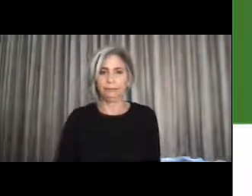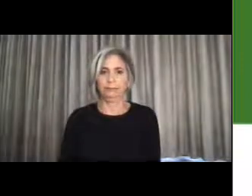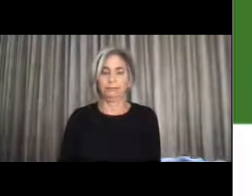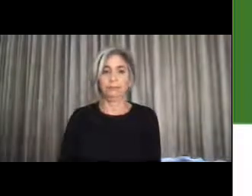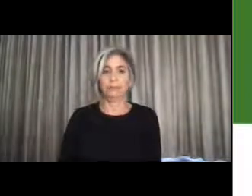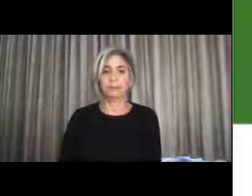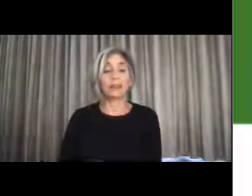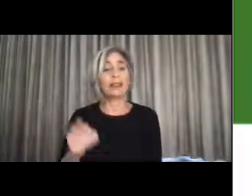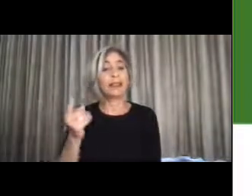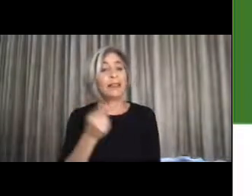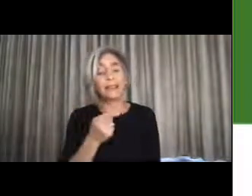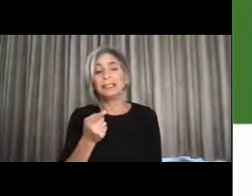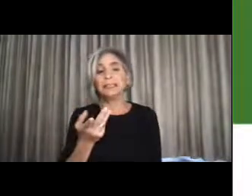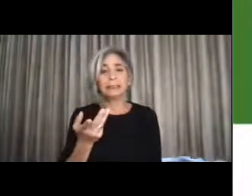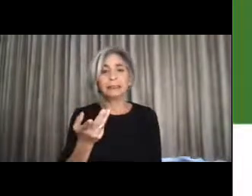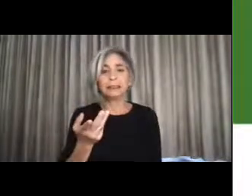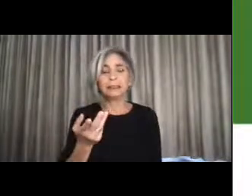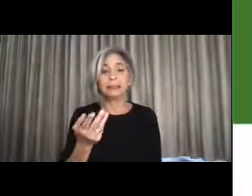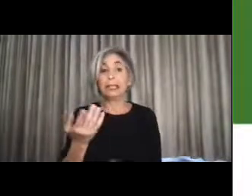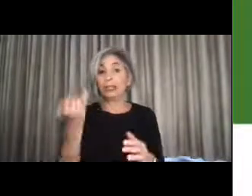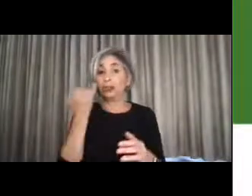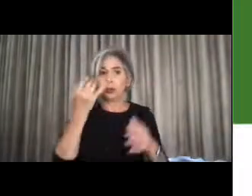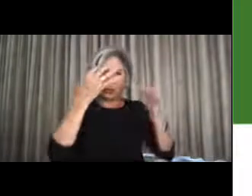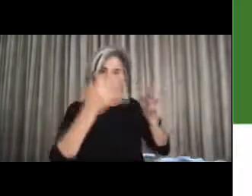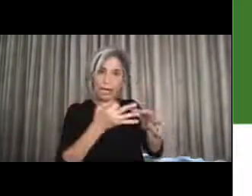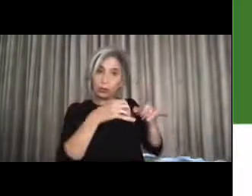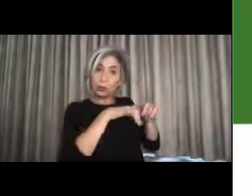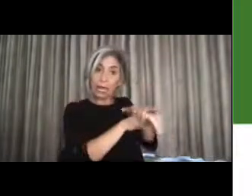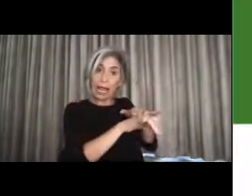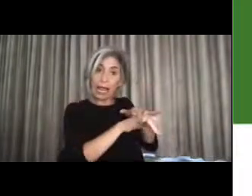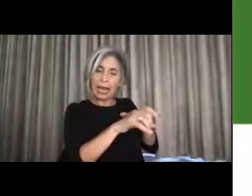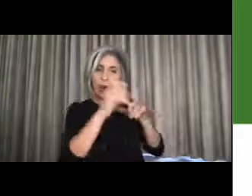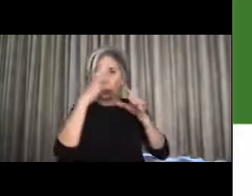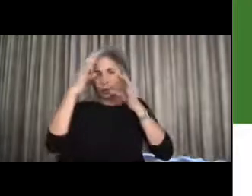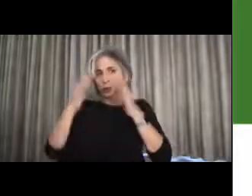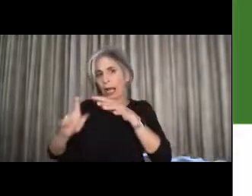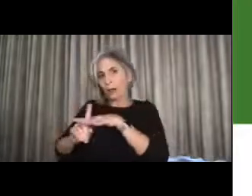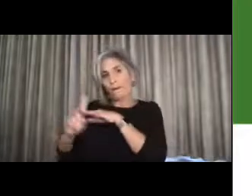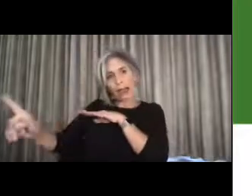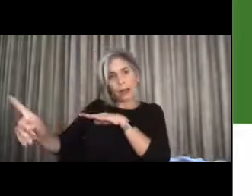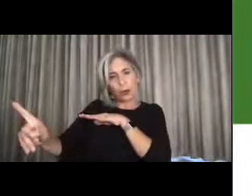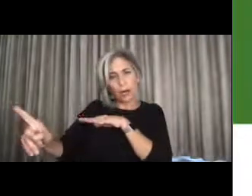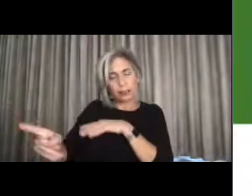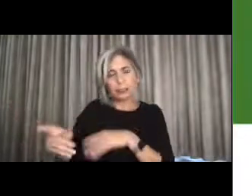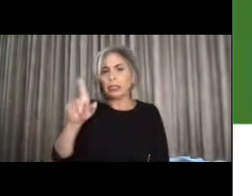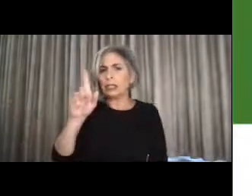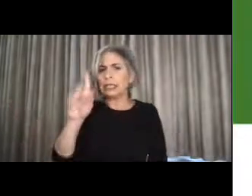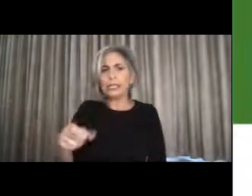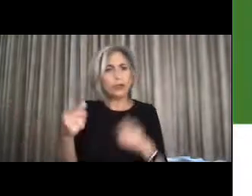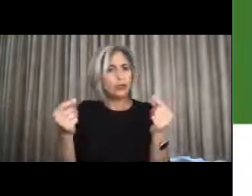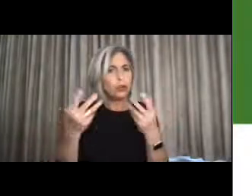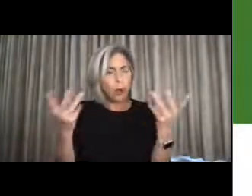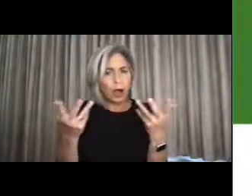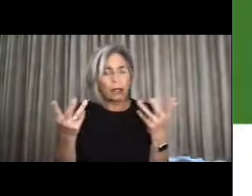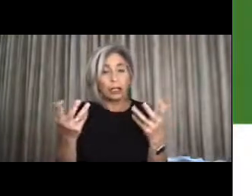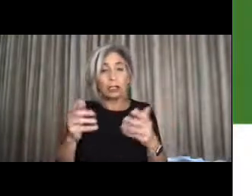Deciding to stay or evacuate. And that you look at your location. Do you live in a mobile